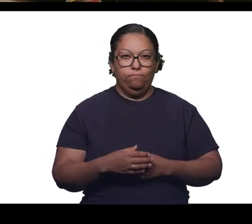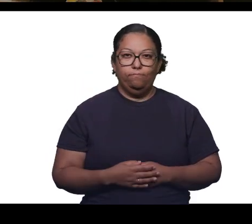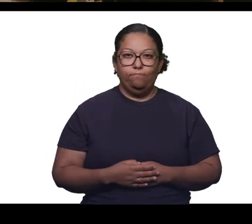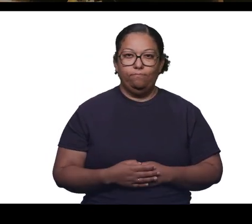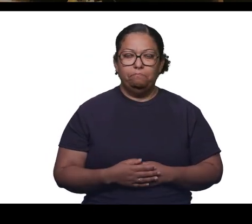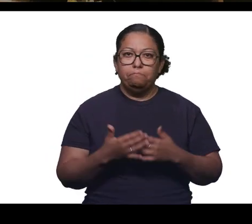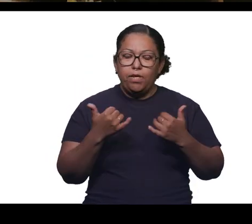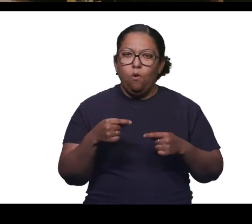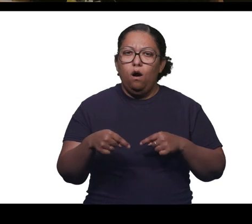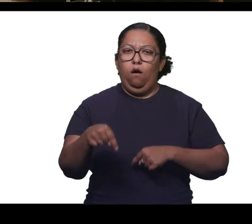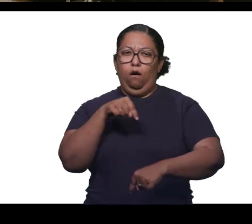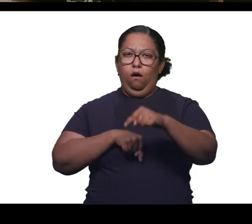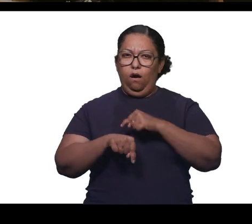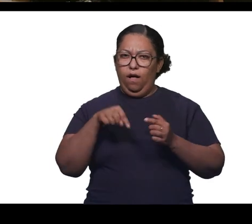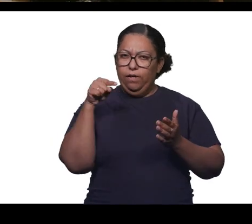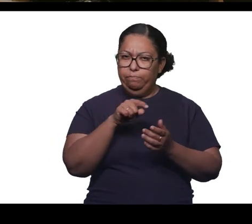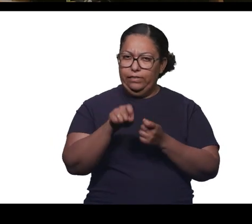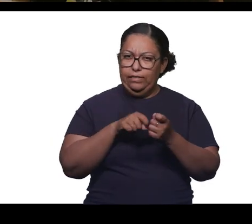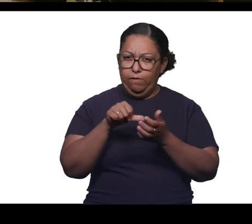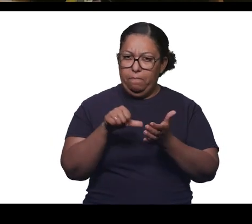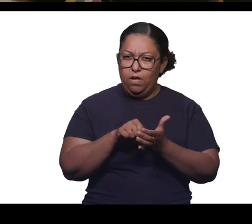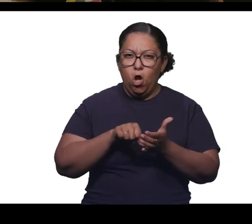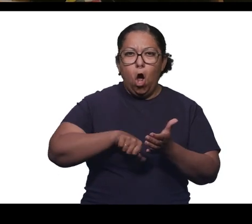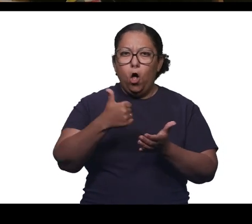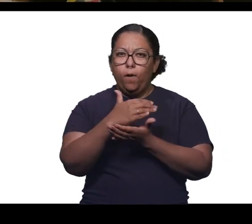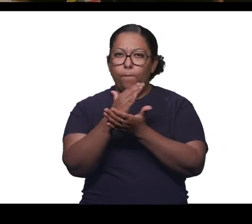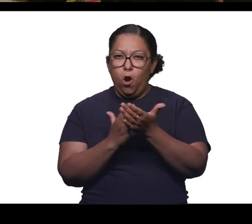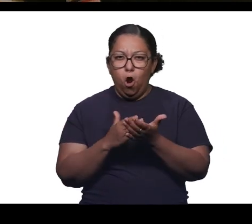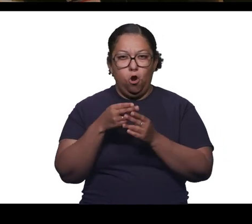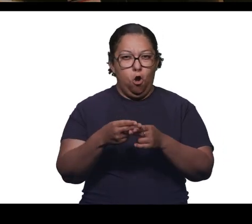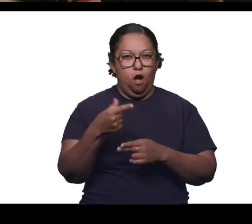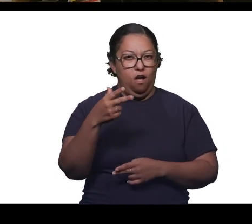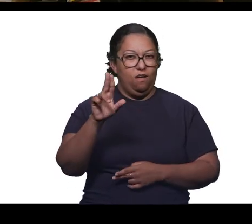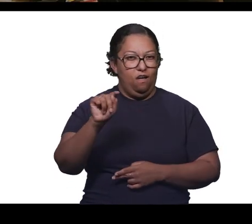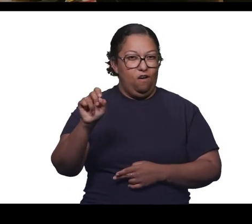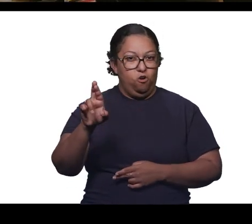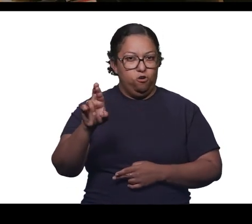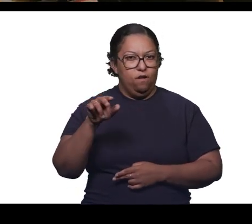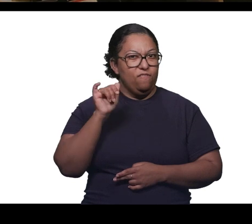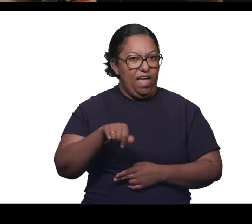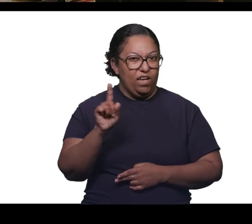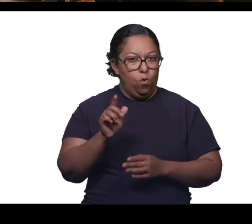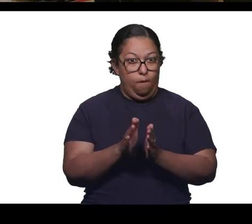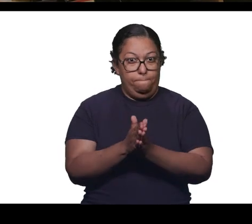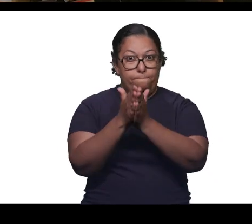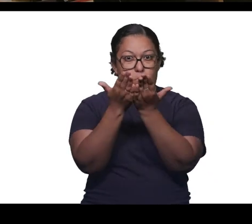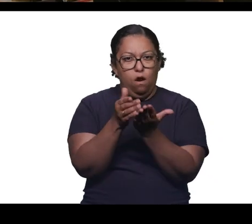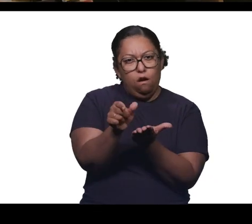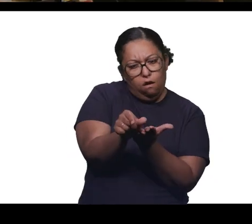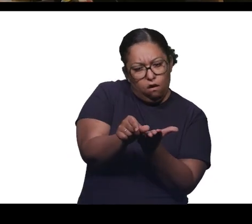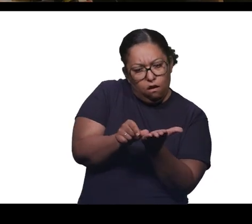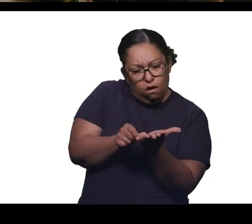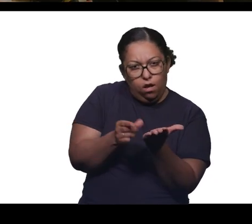there's another part of a book called the gutter. The gutter is the seam where the left and the right hand page meet, and it